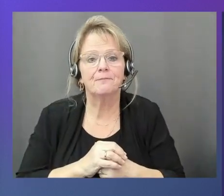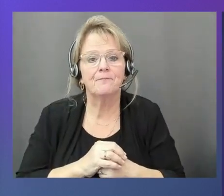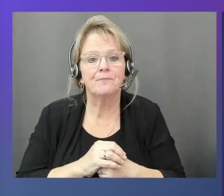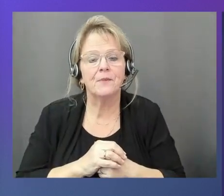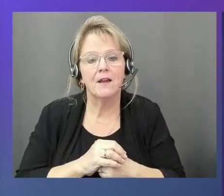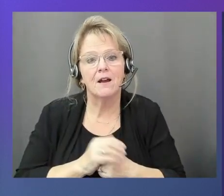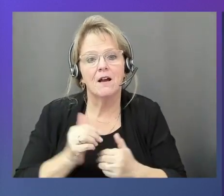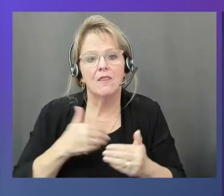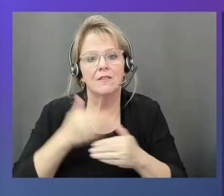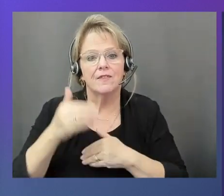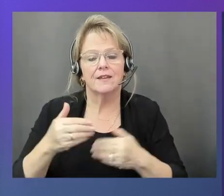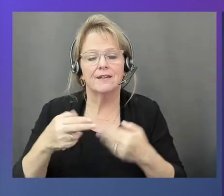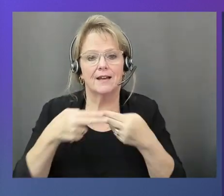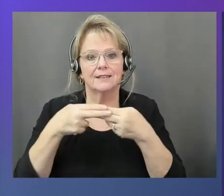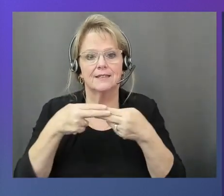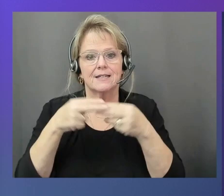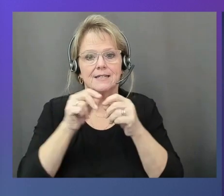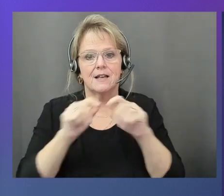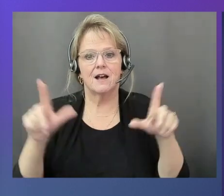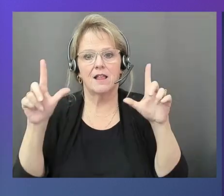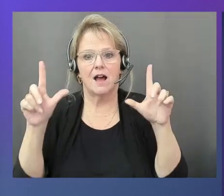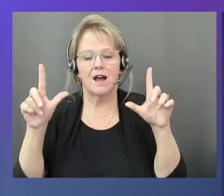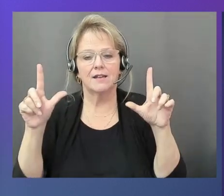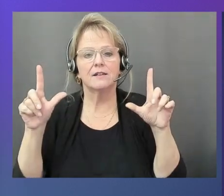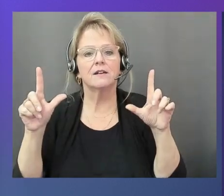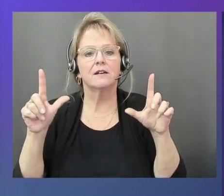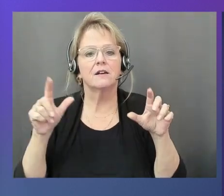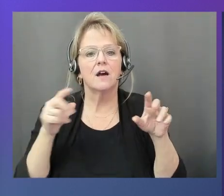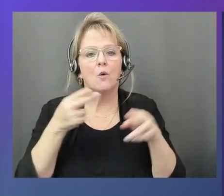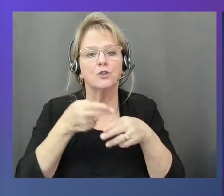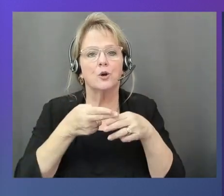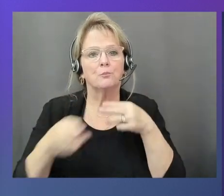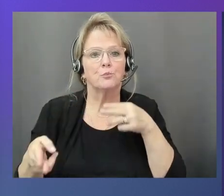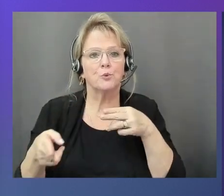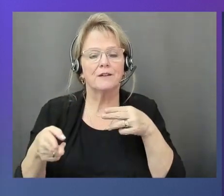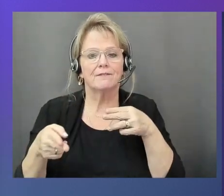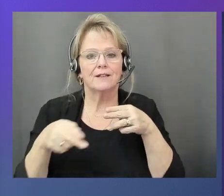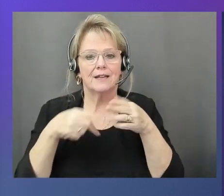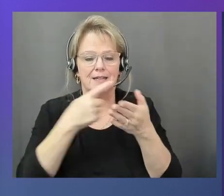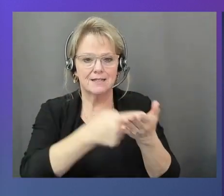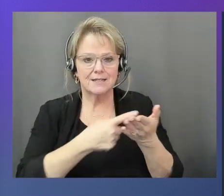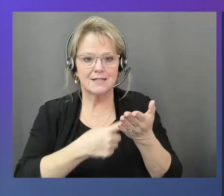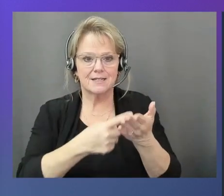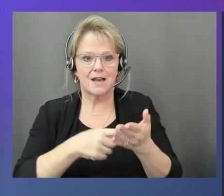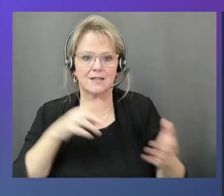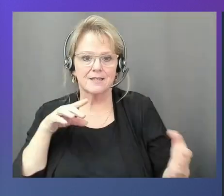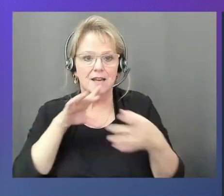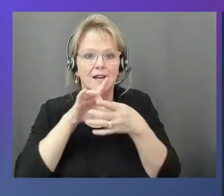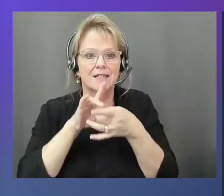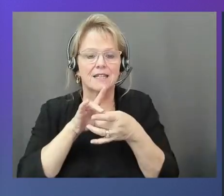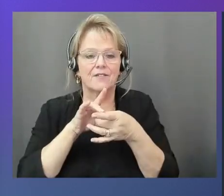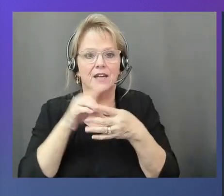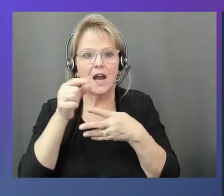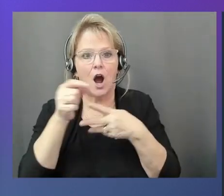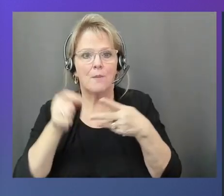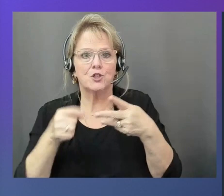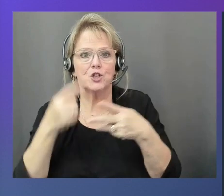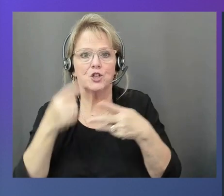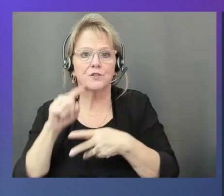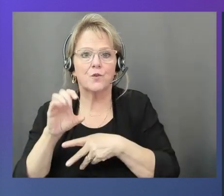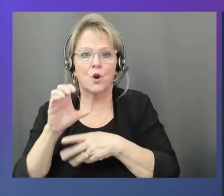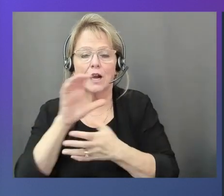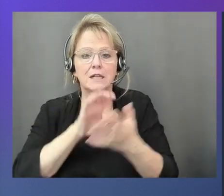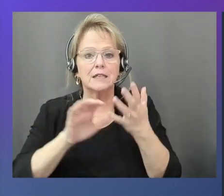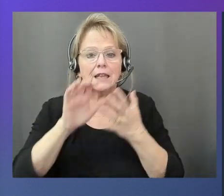moment. I want to just briefly touch on connectivity options for CloudWatch. And the same rules actually apply for